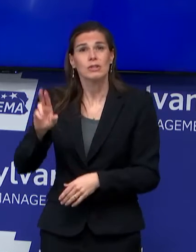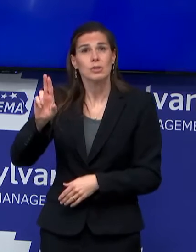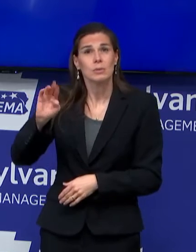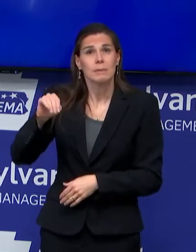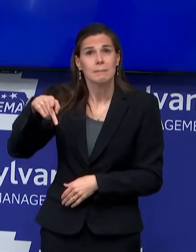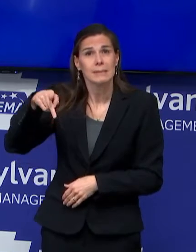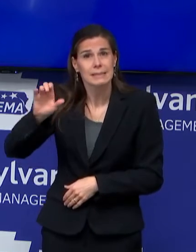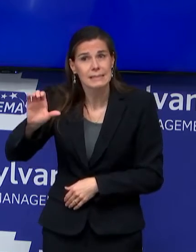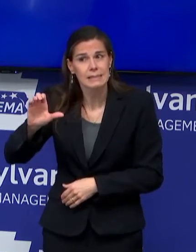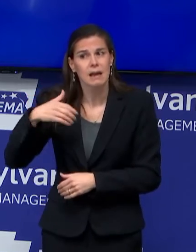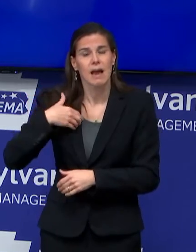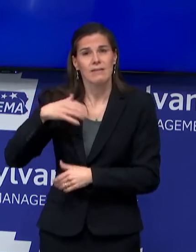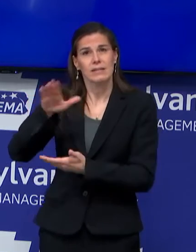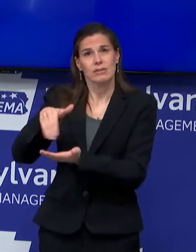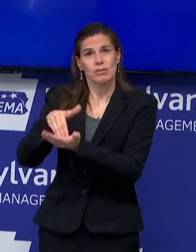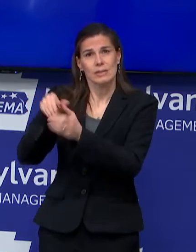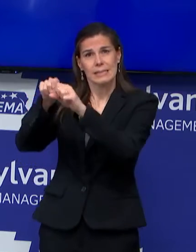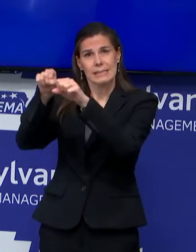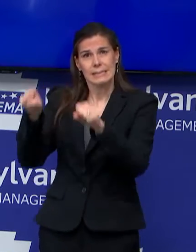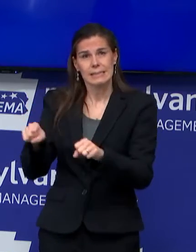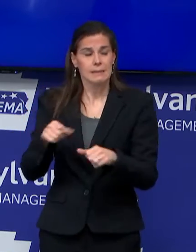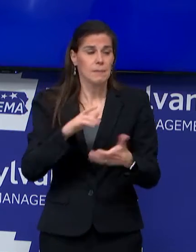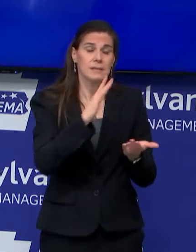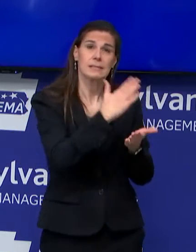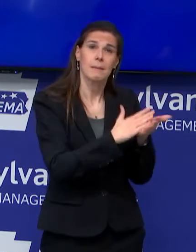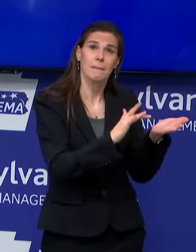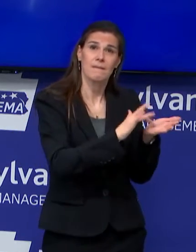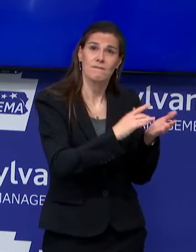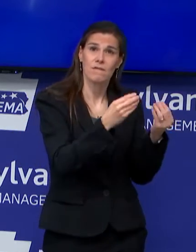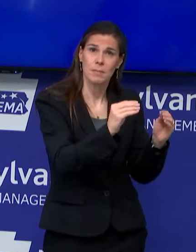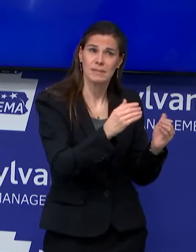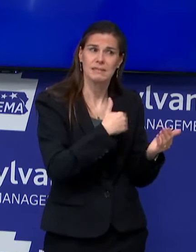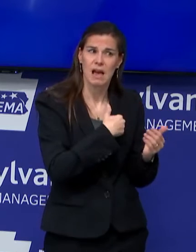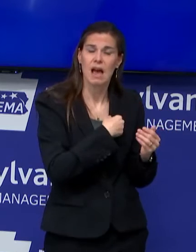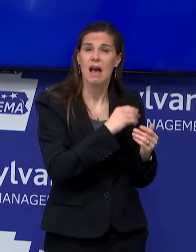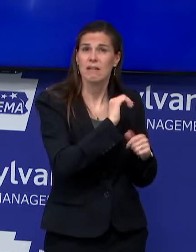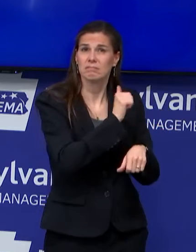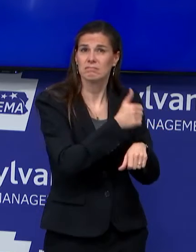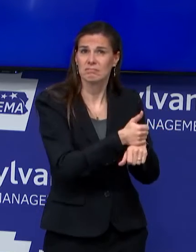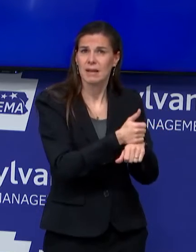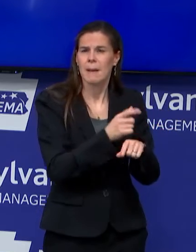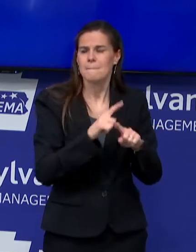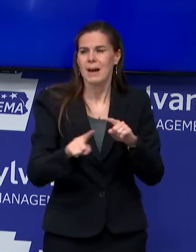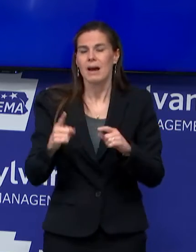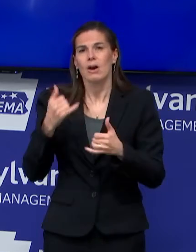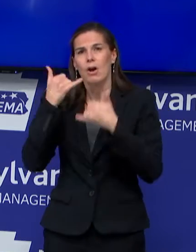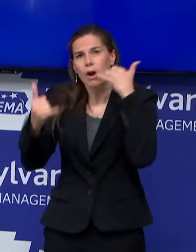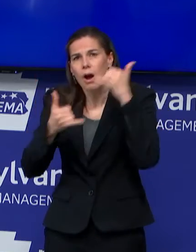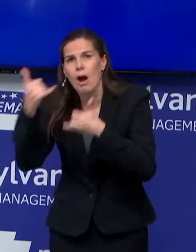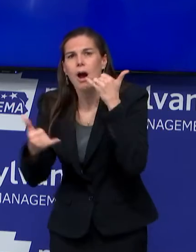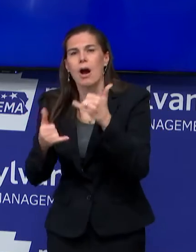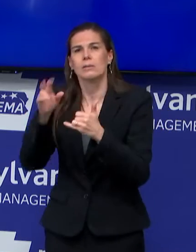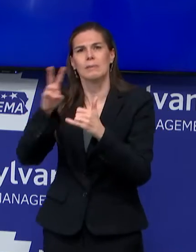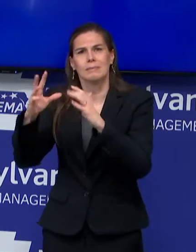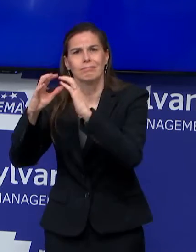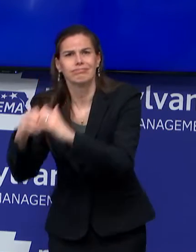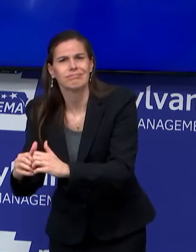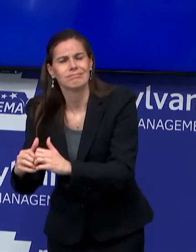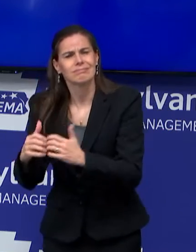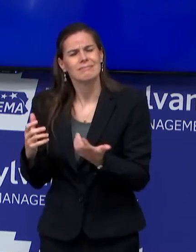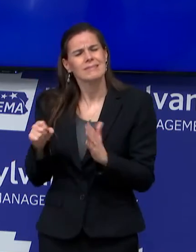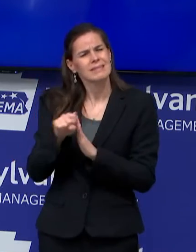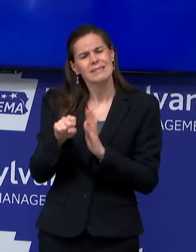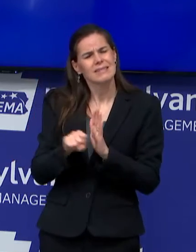pharmacies, but they're starting to get overwhelmed with phone calls. Their websites are crashing because of that. Why isn't the state helping more